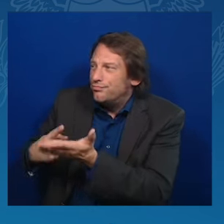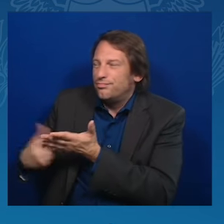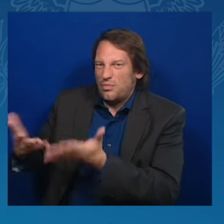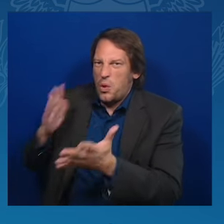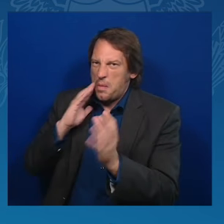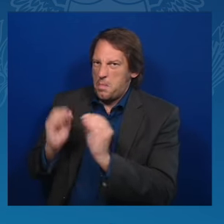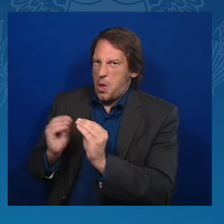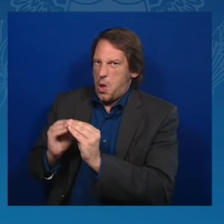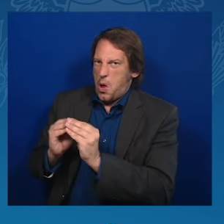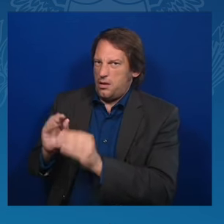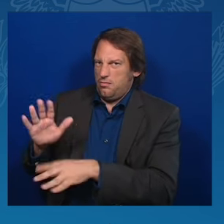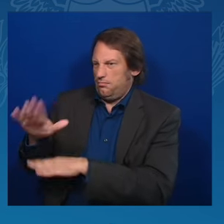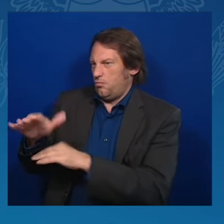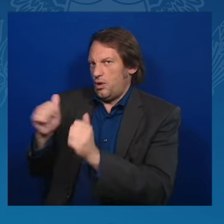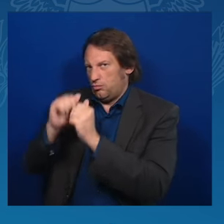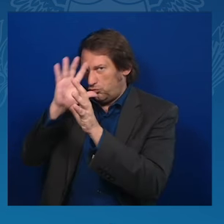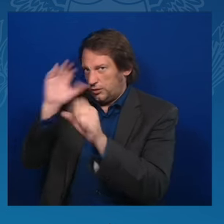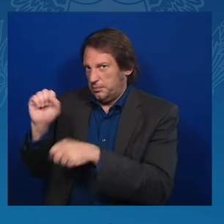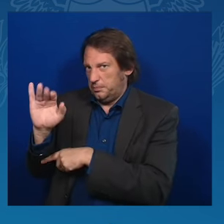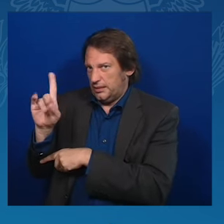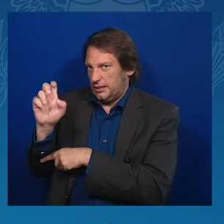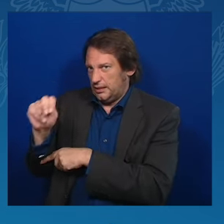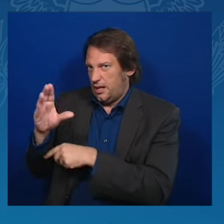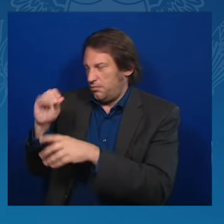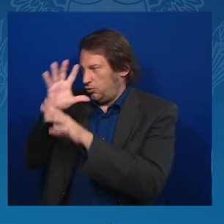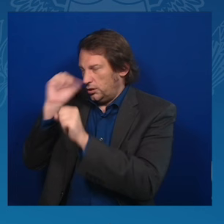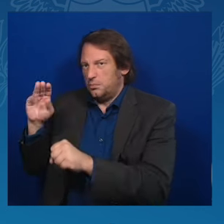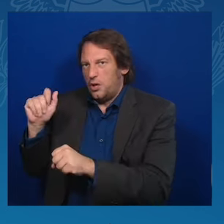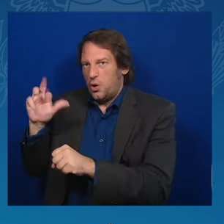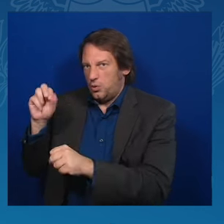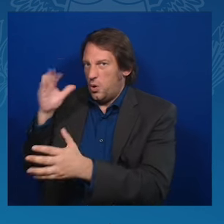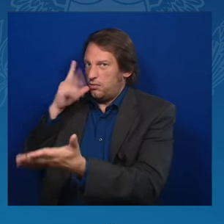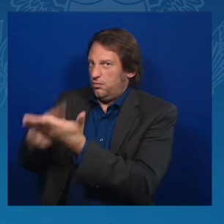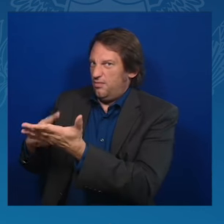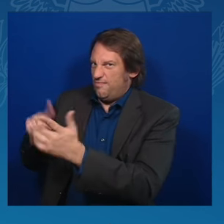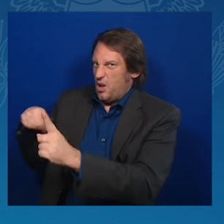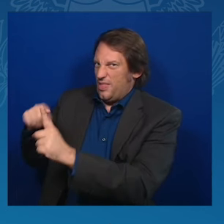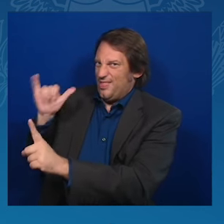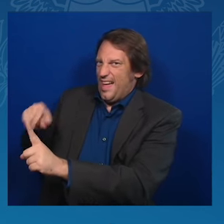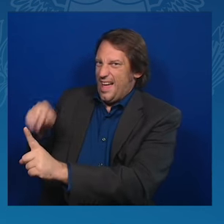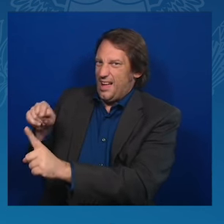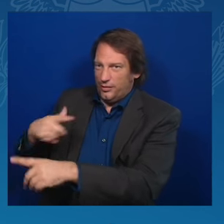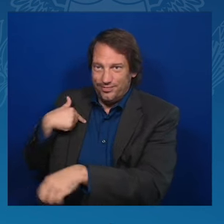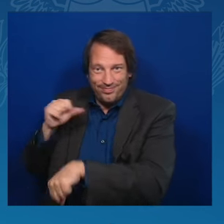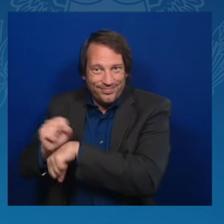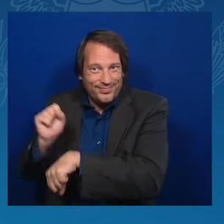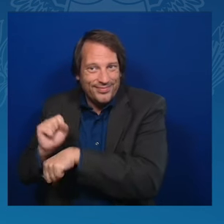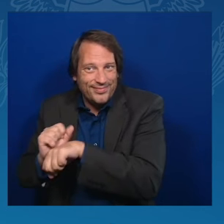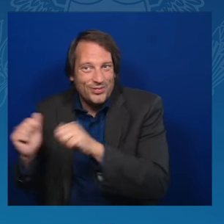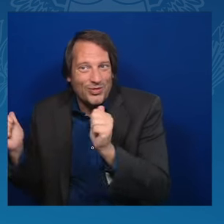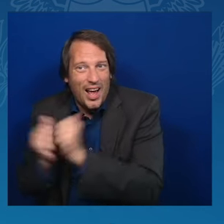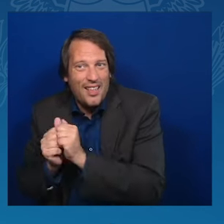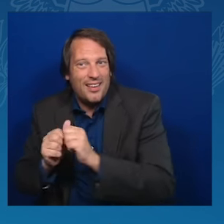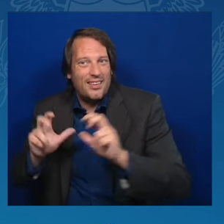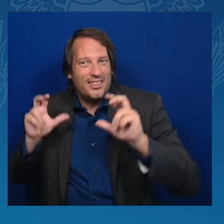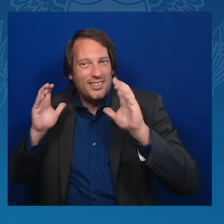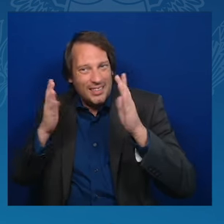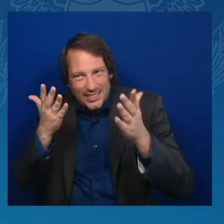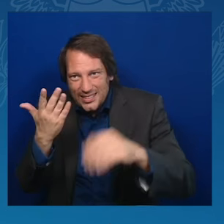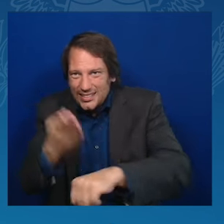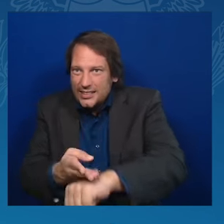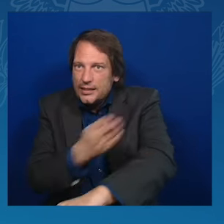advance investment, research, development for our semiconductors, resulting in strong supply chains and a strong